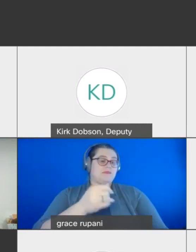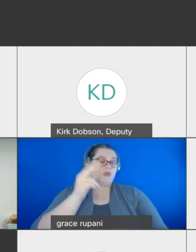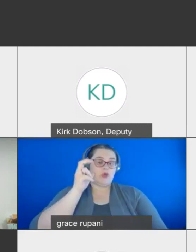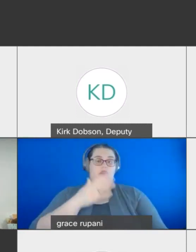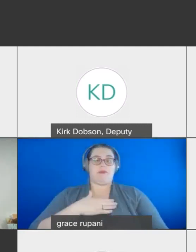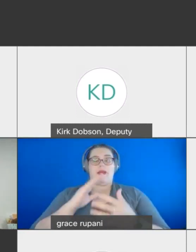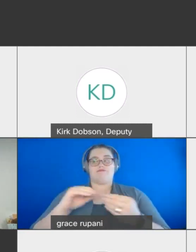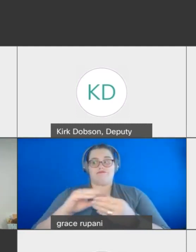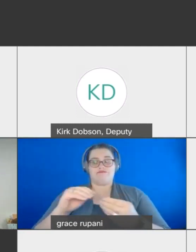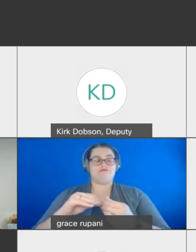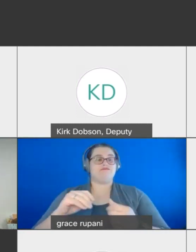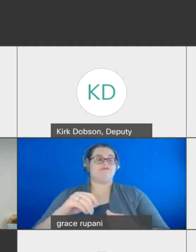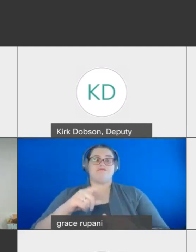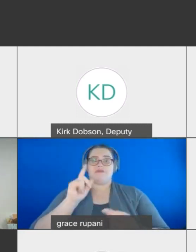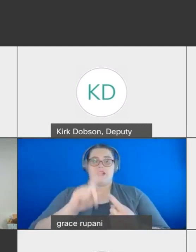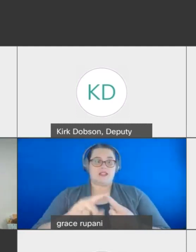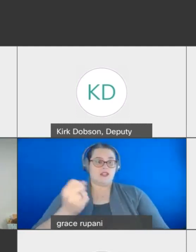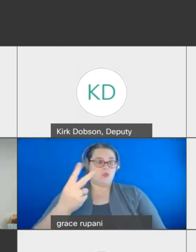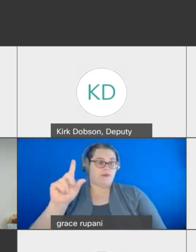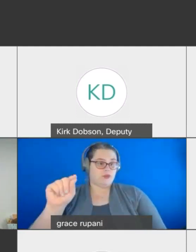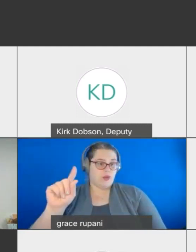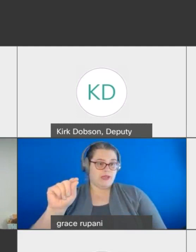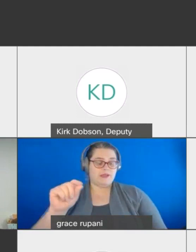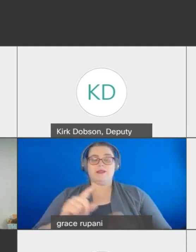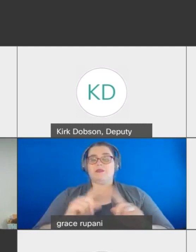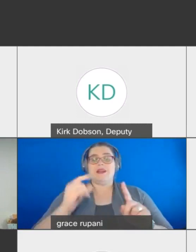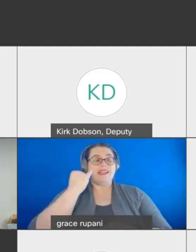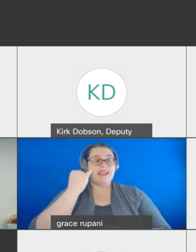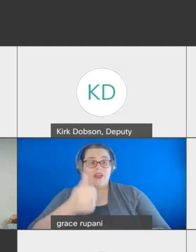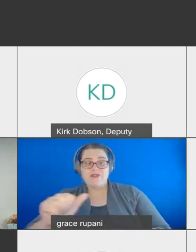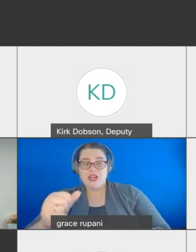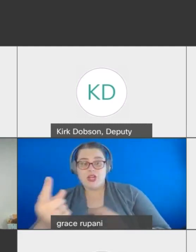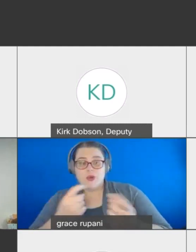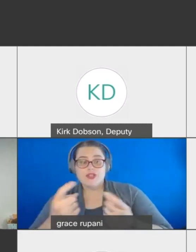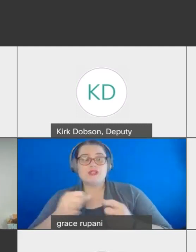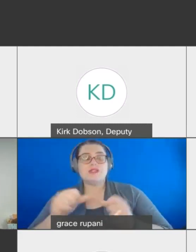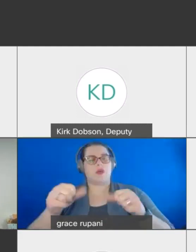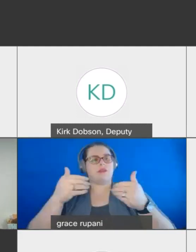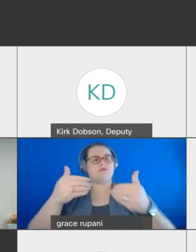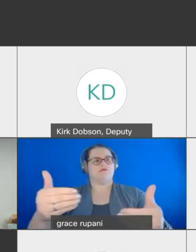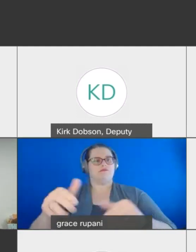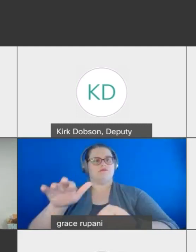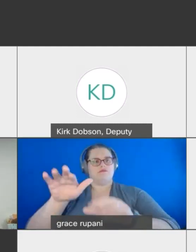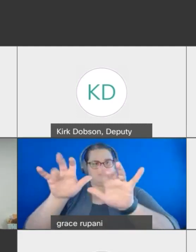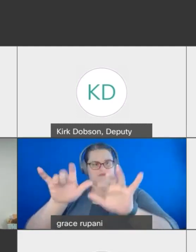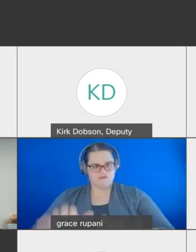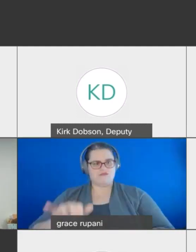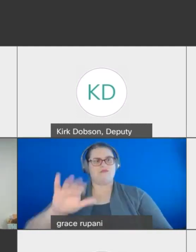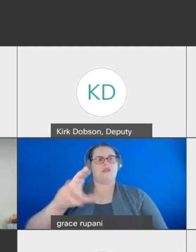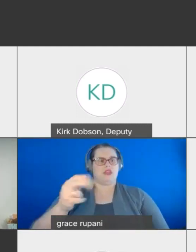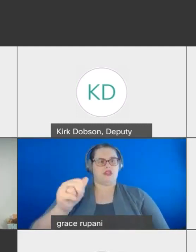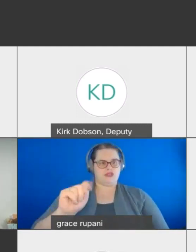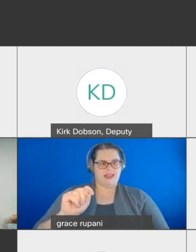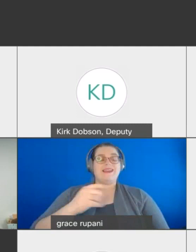12:20 or so. And if there are questions now, people could type those questions in the chat. Please remember to type